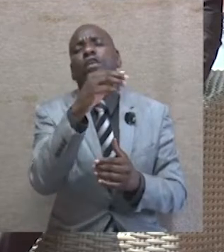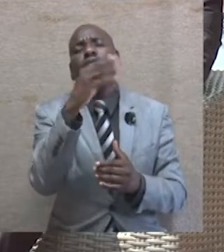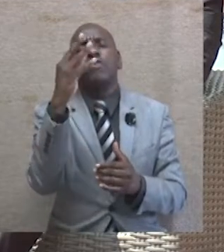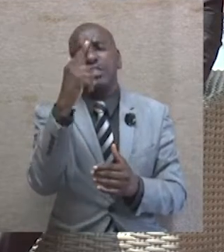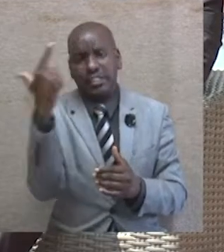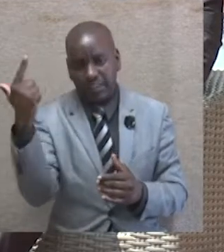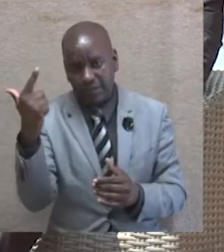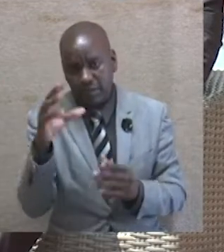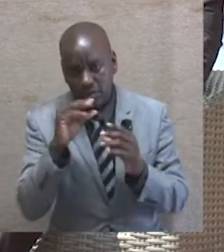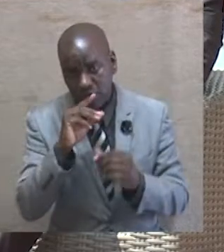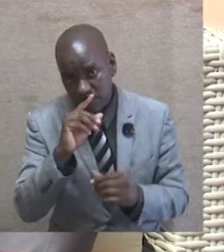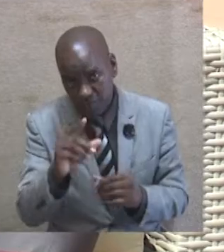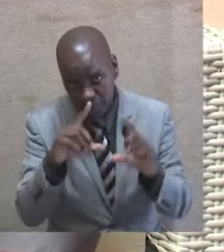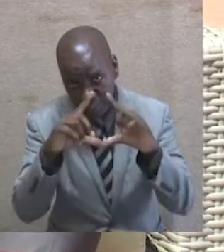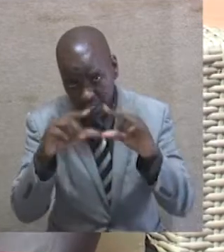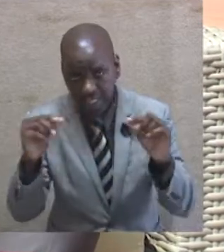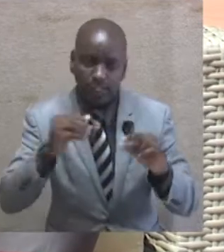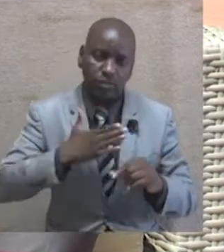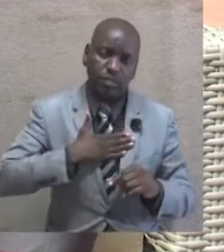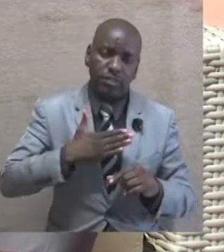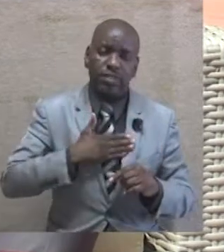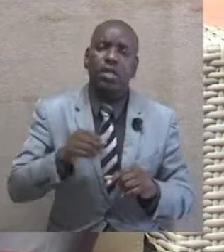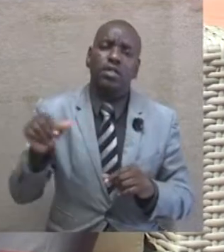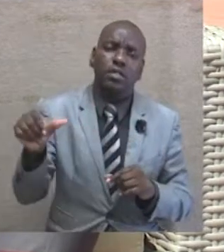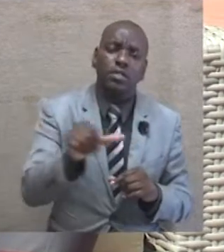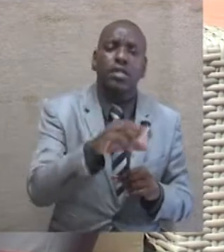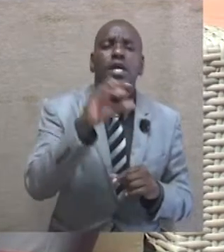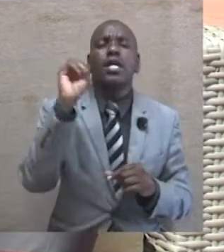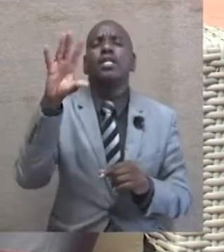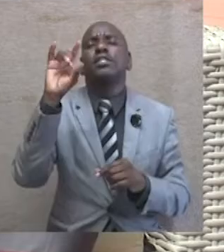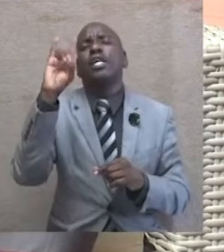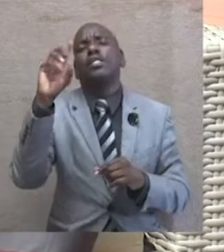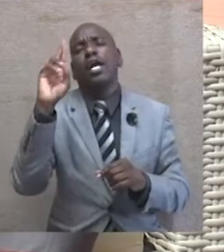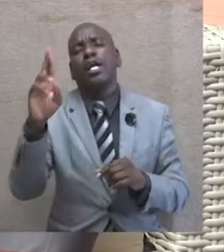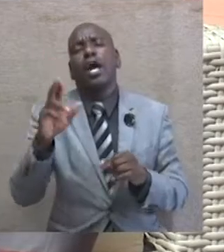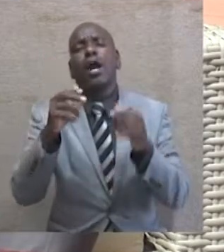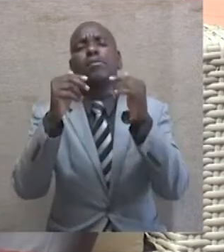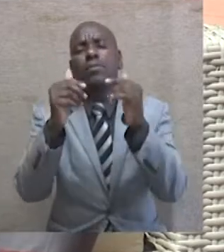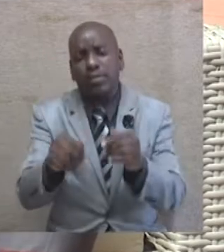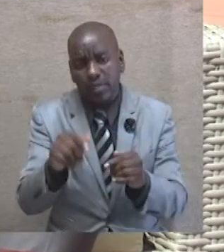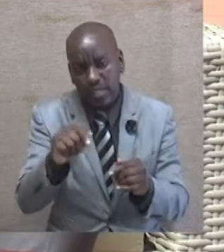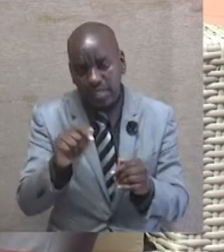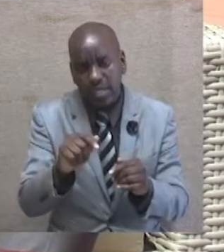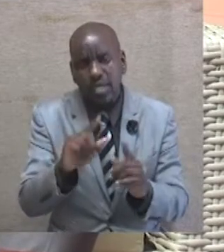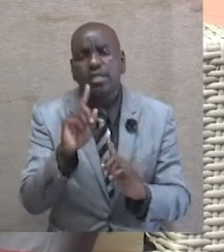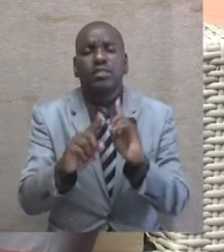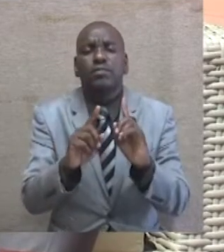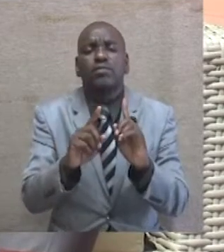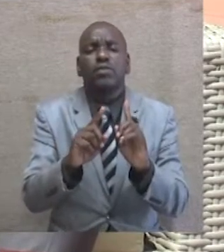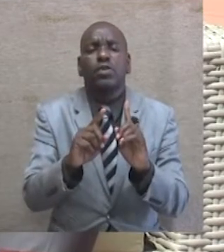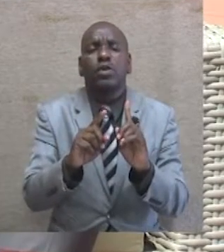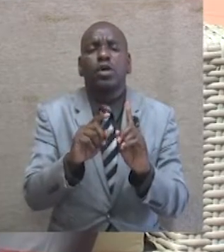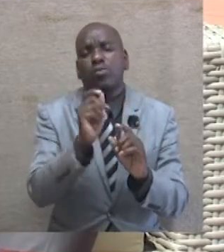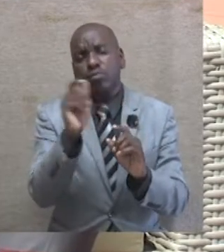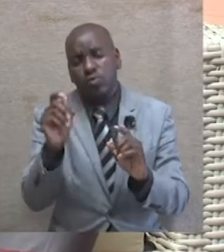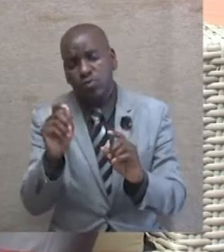47 that talks of the need to have SHR dissemination